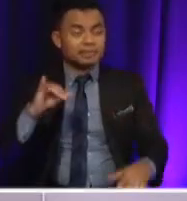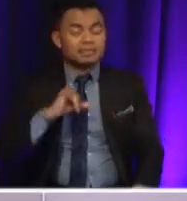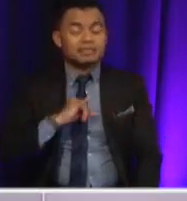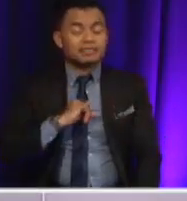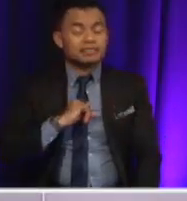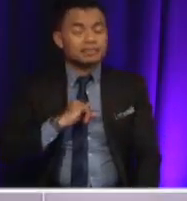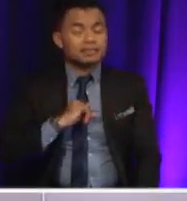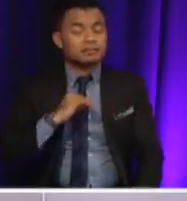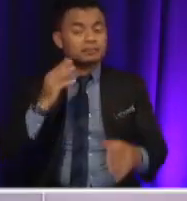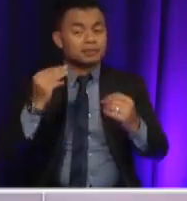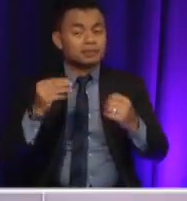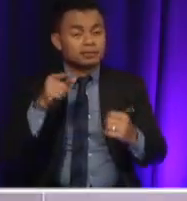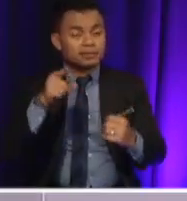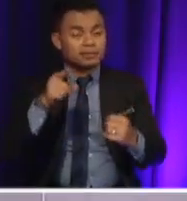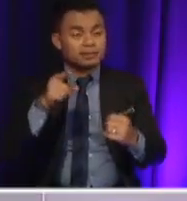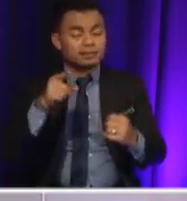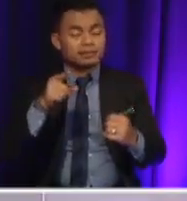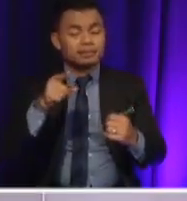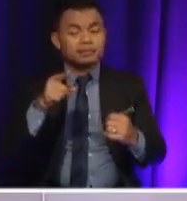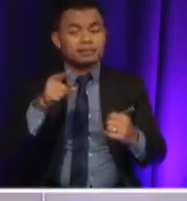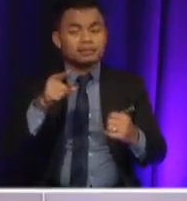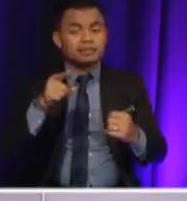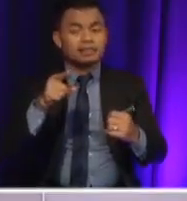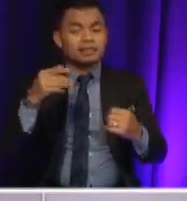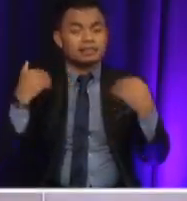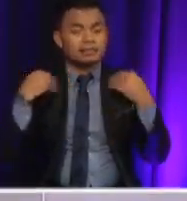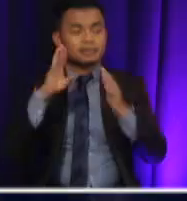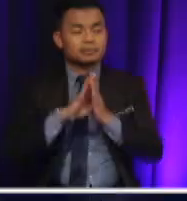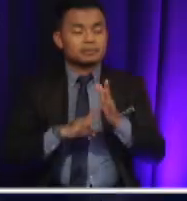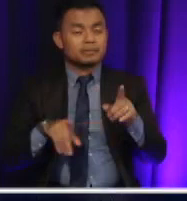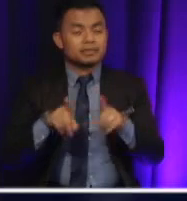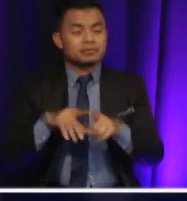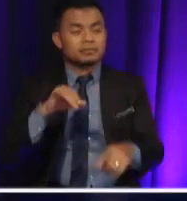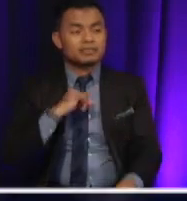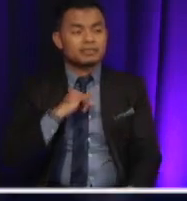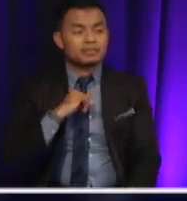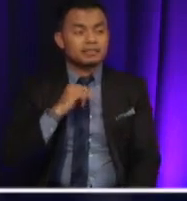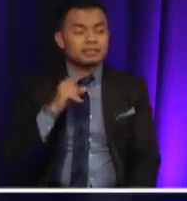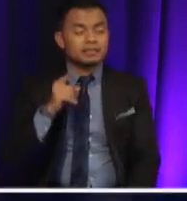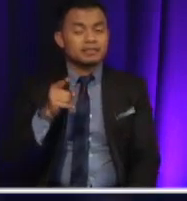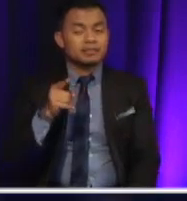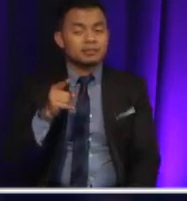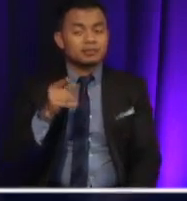Now that you are not in one piece, that I can't use you anymore.